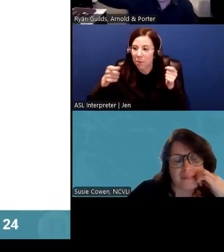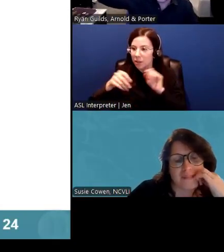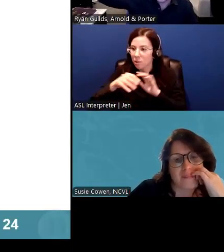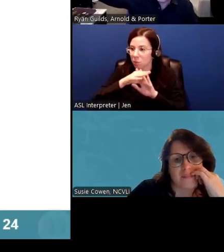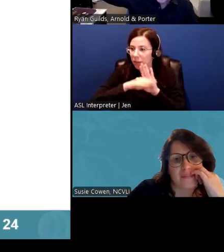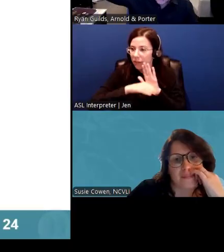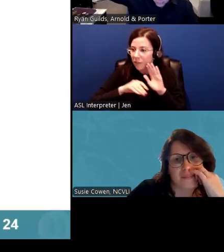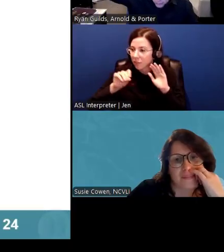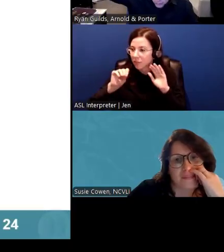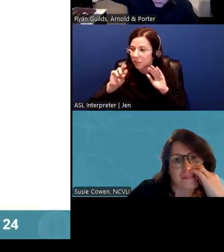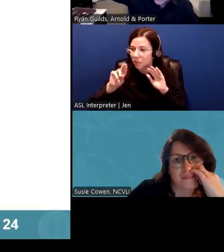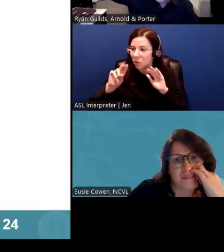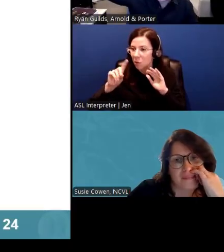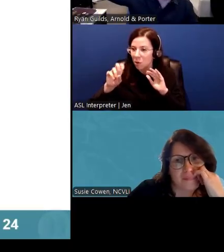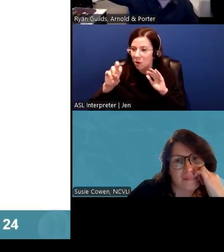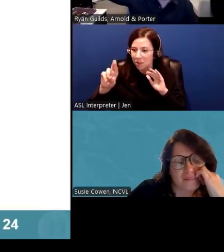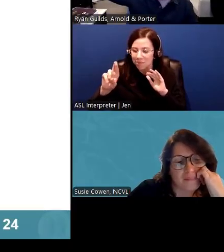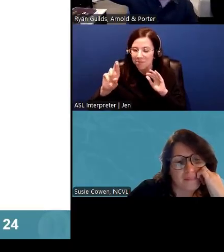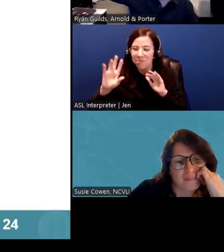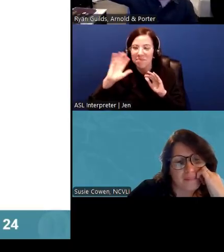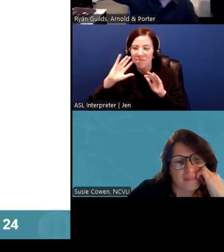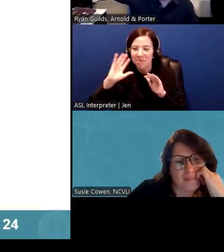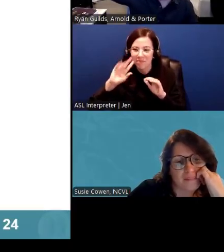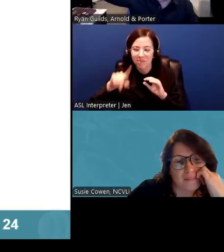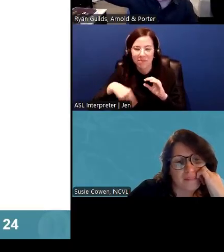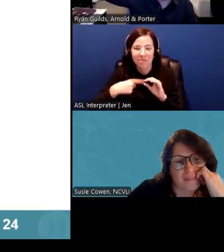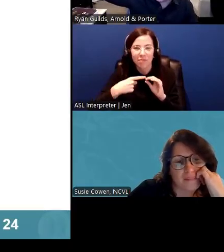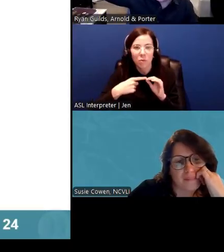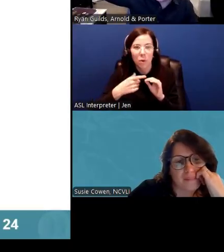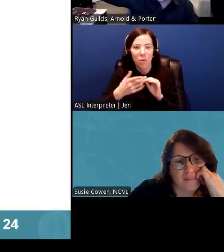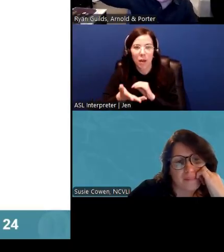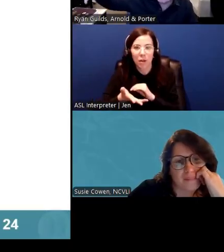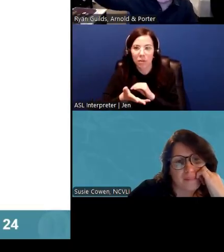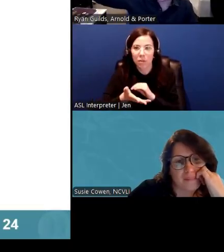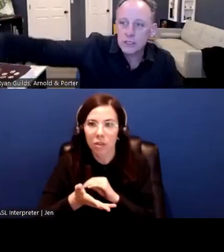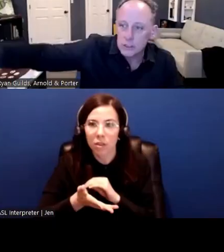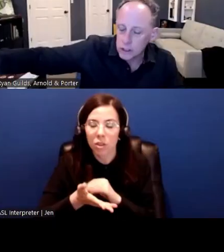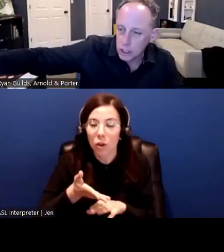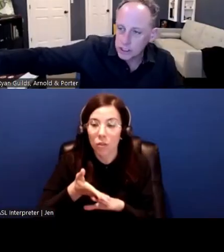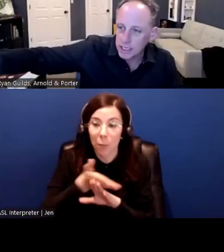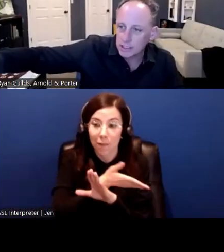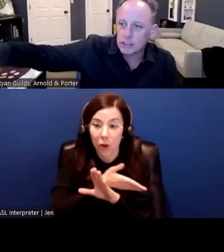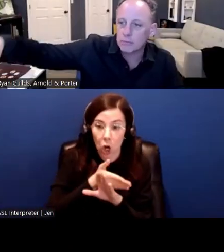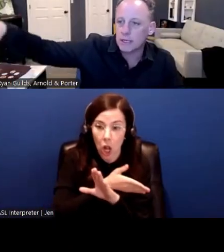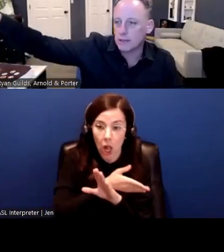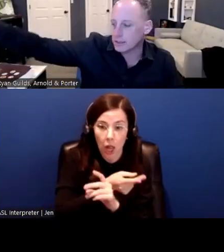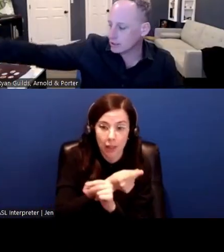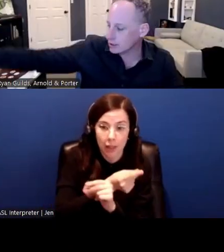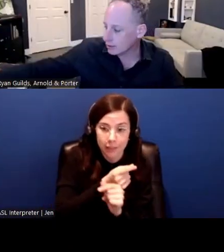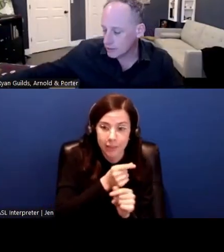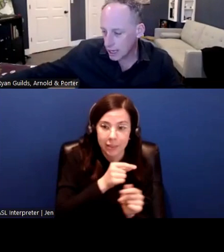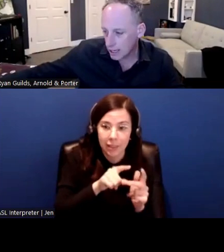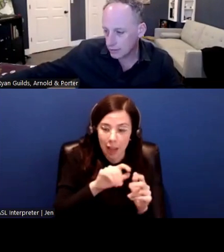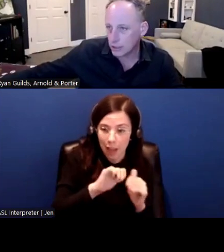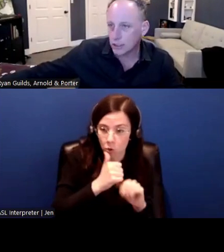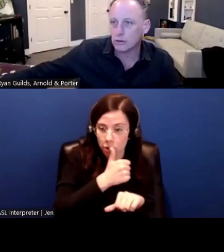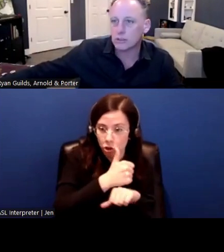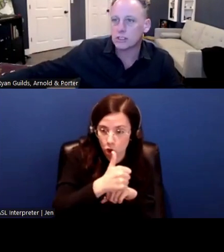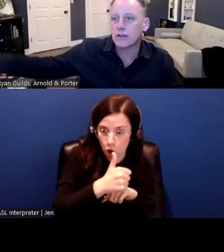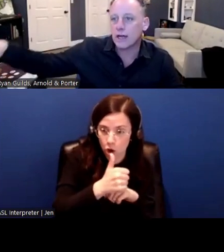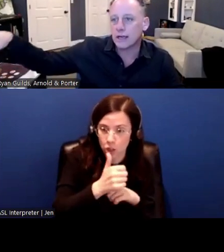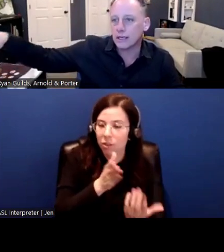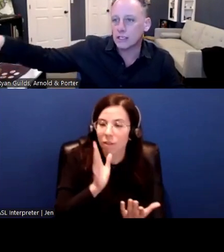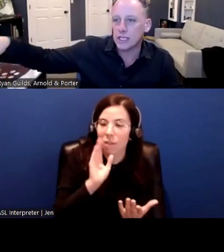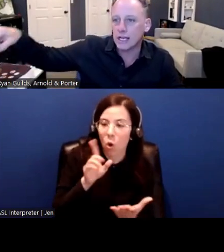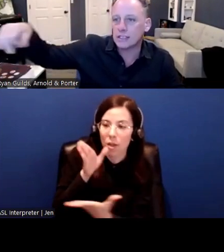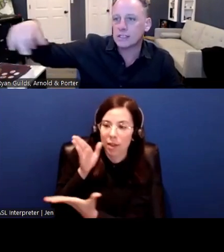discussed before, we have the preferral of the charges, which is an initial charging instrument that's served on the accused